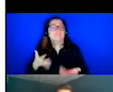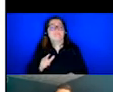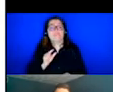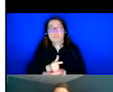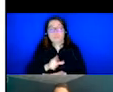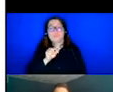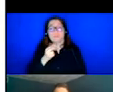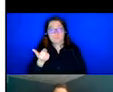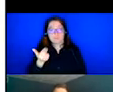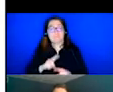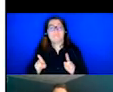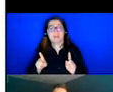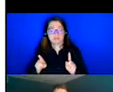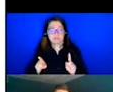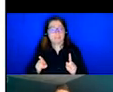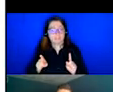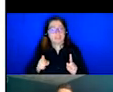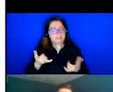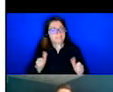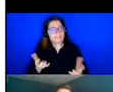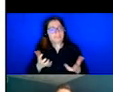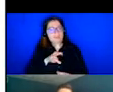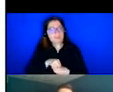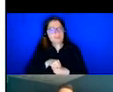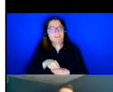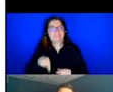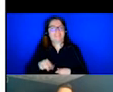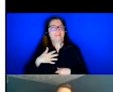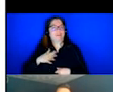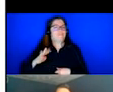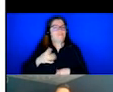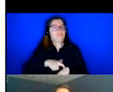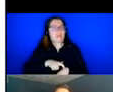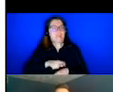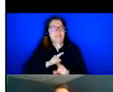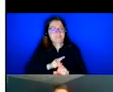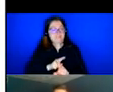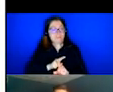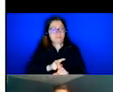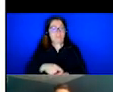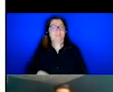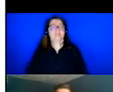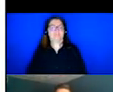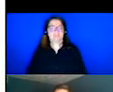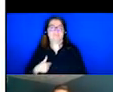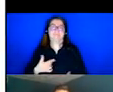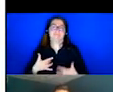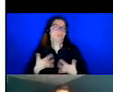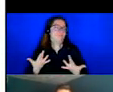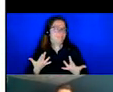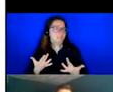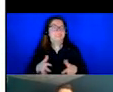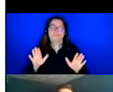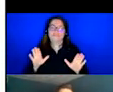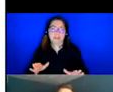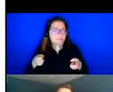still have been trying to get involved. This will be my 4th time as a mentor And I'm really excited. It's a great opportunity